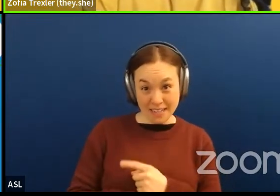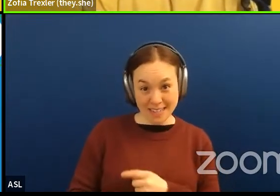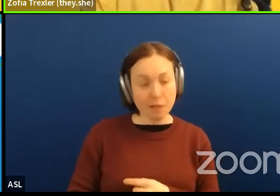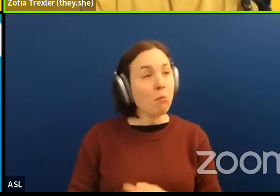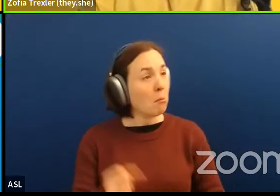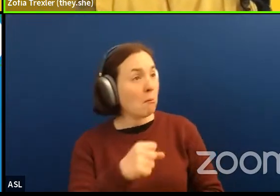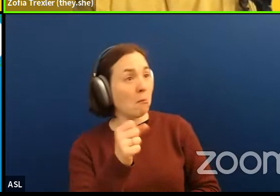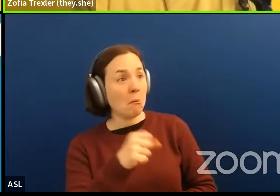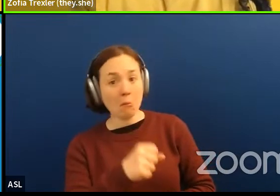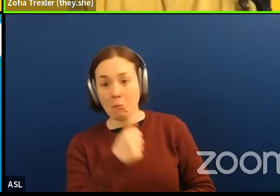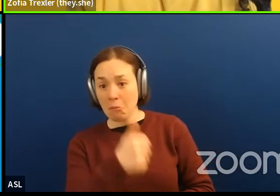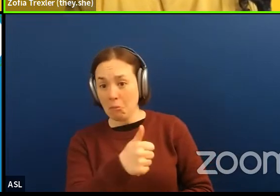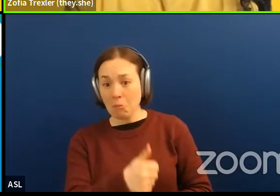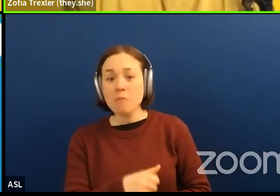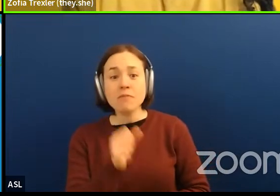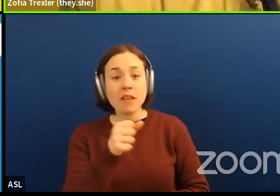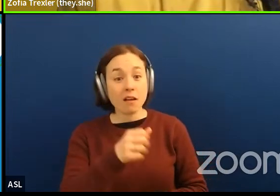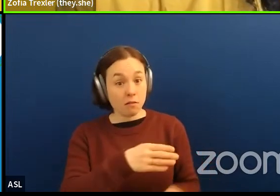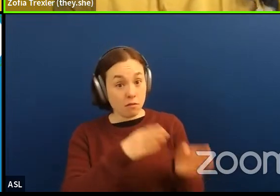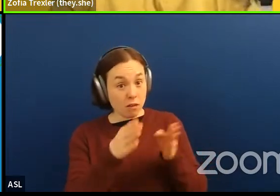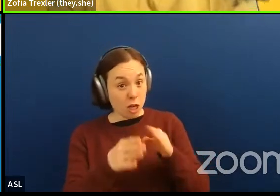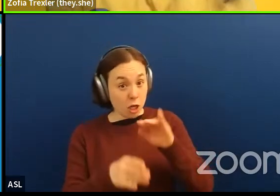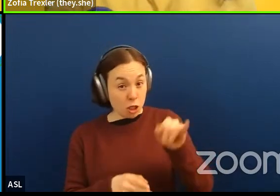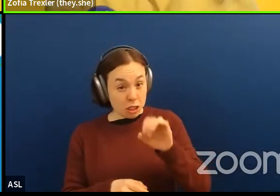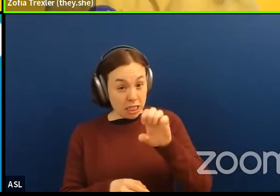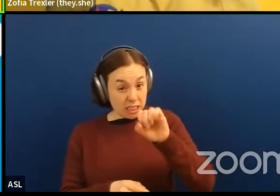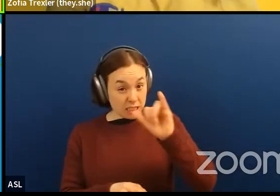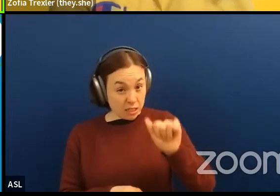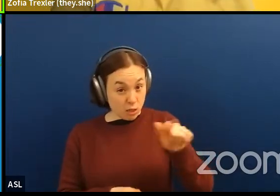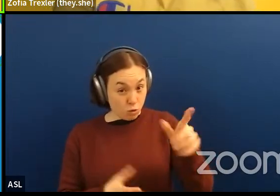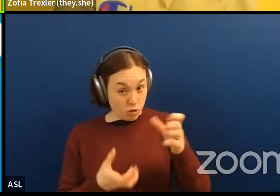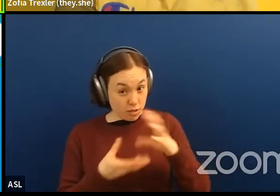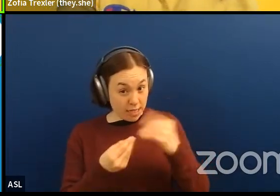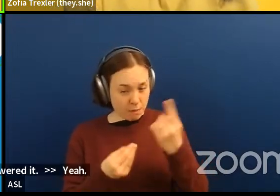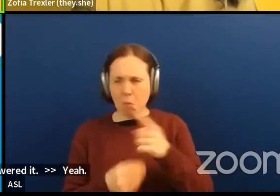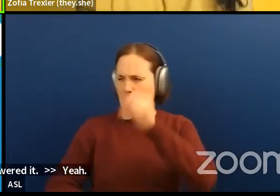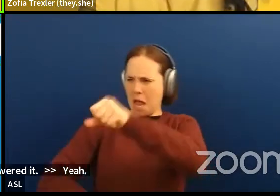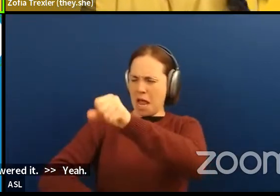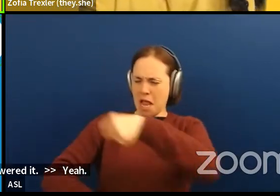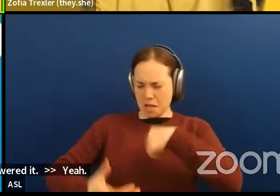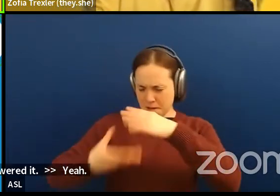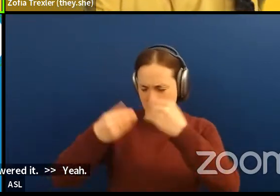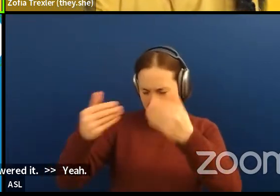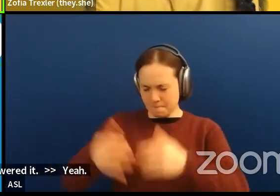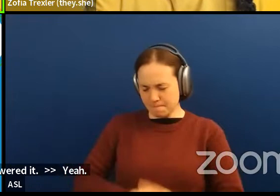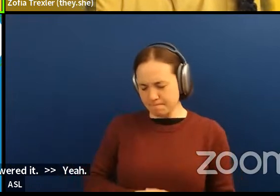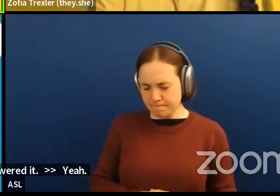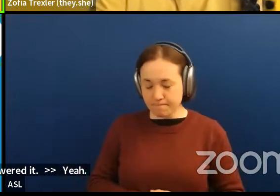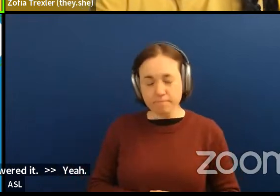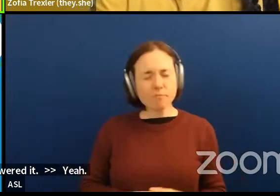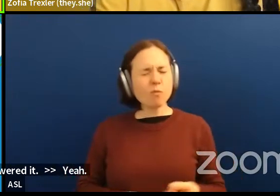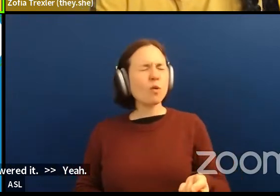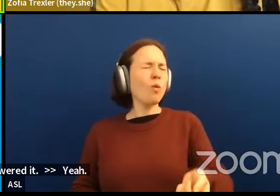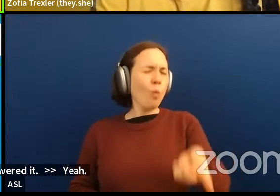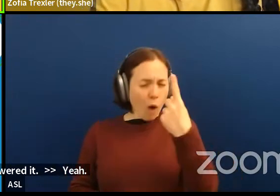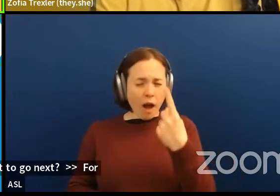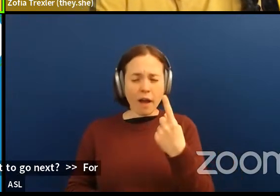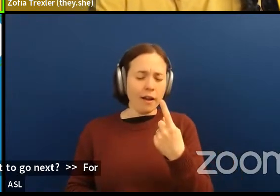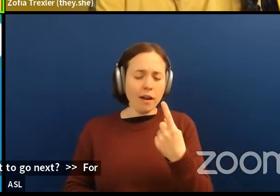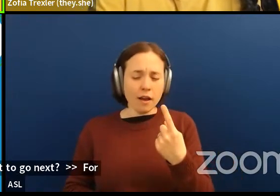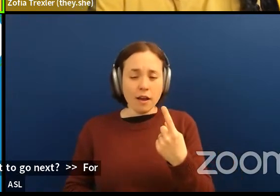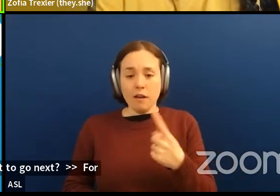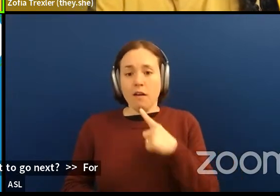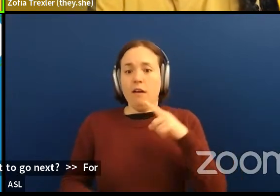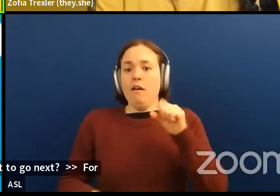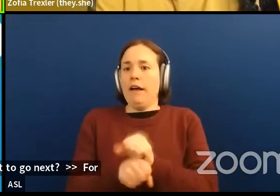Yeah. Jessica, do you want to go next? For sure. One big one that